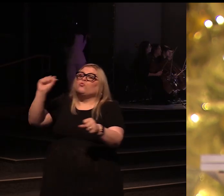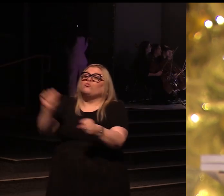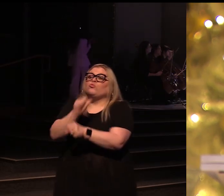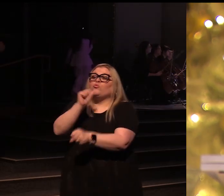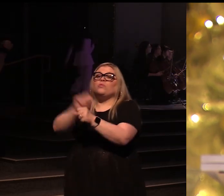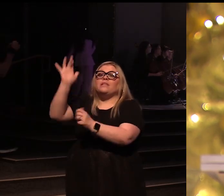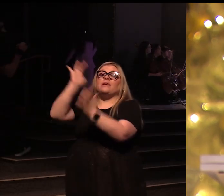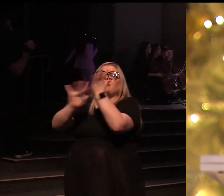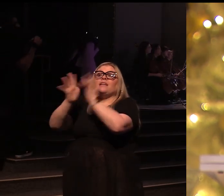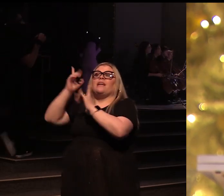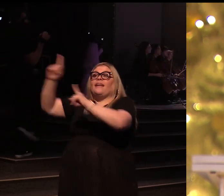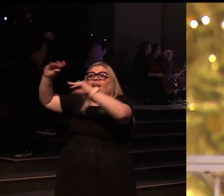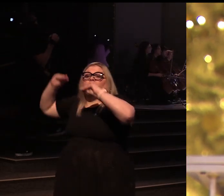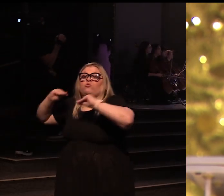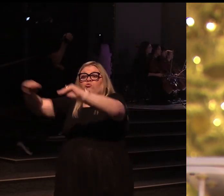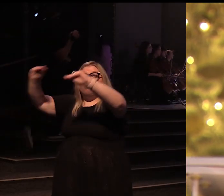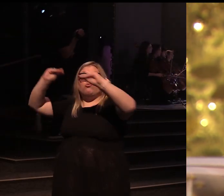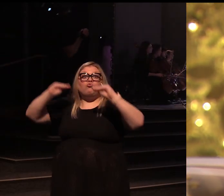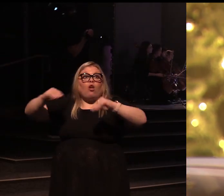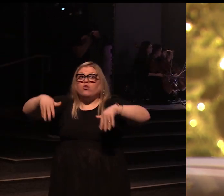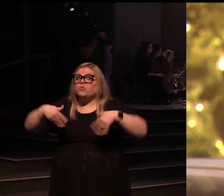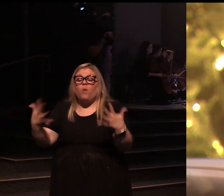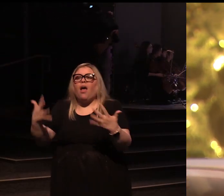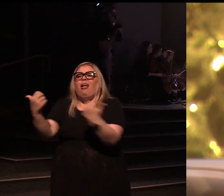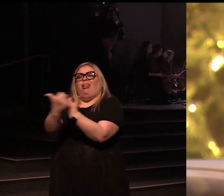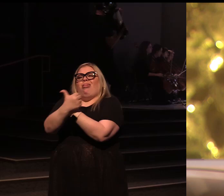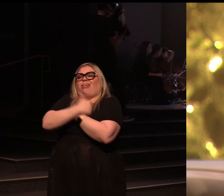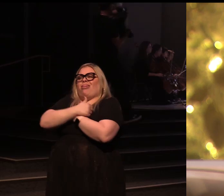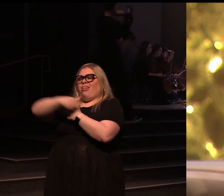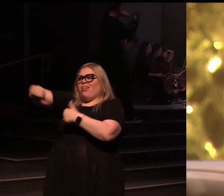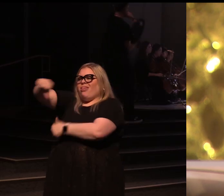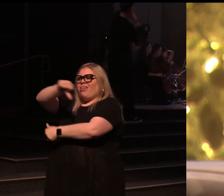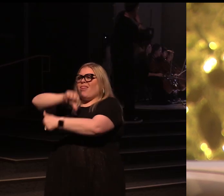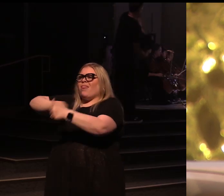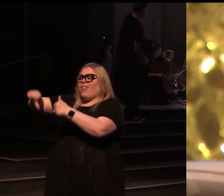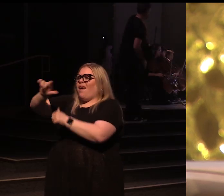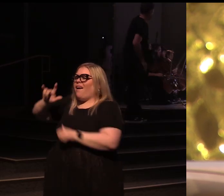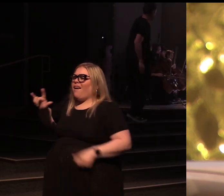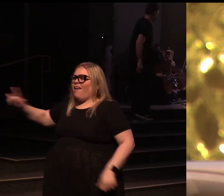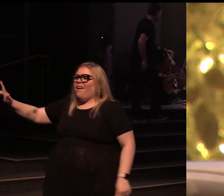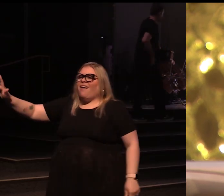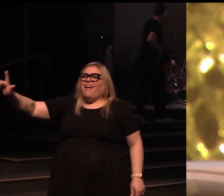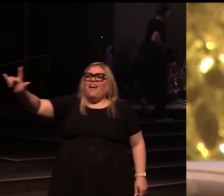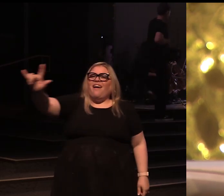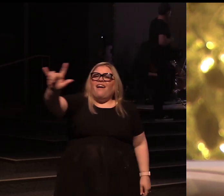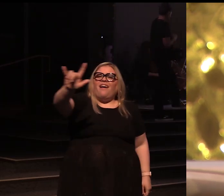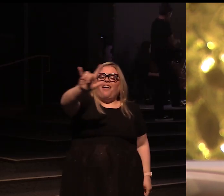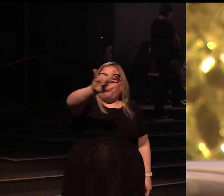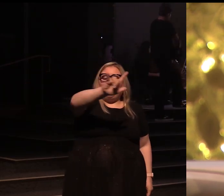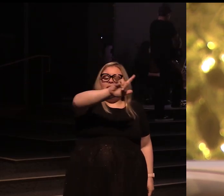Truly, he taught us to love one another.